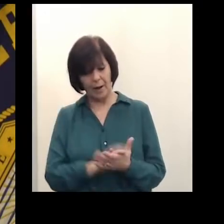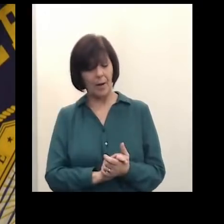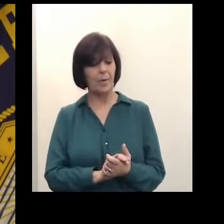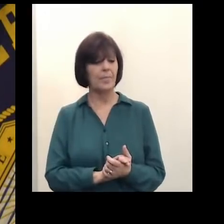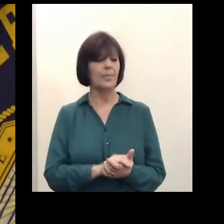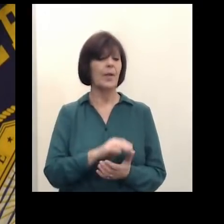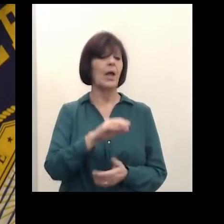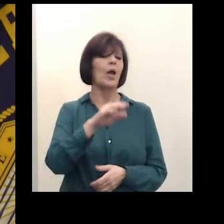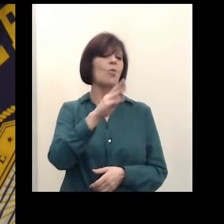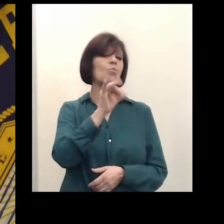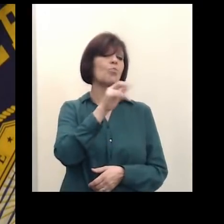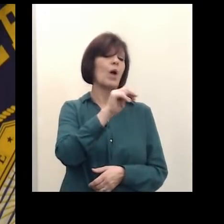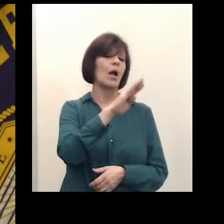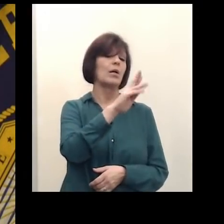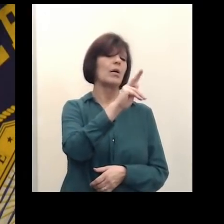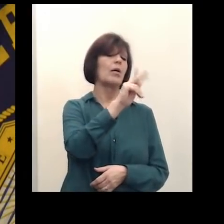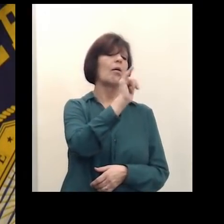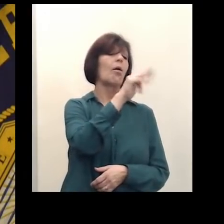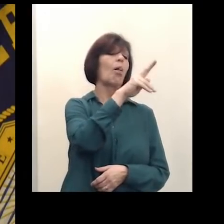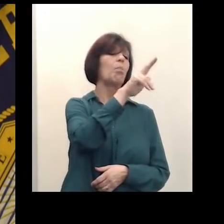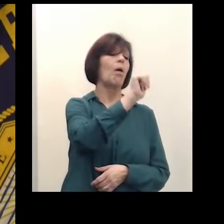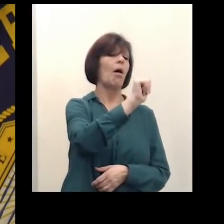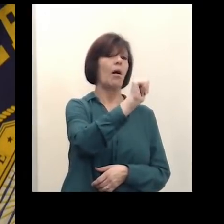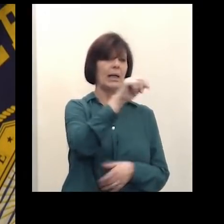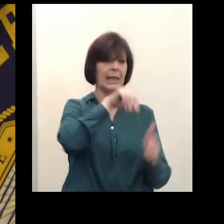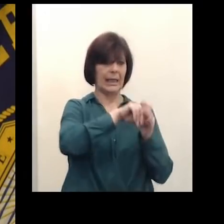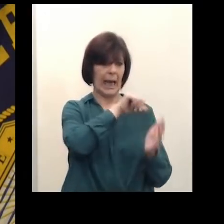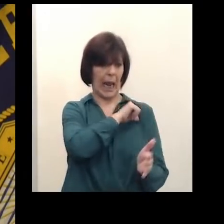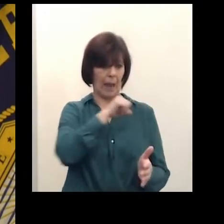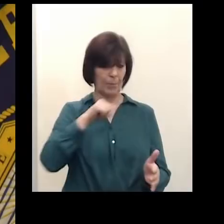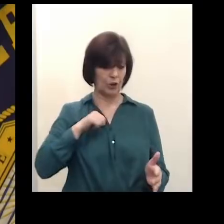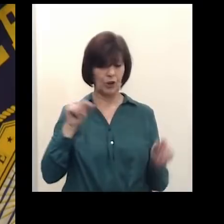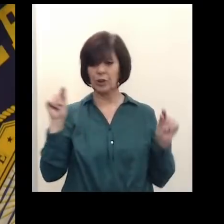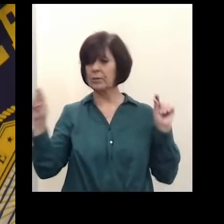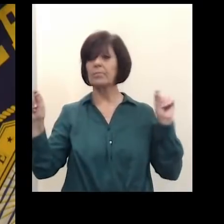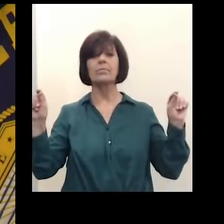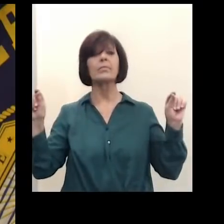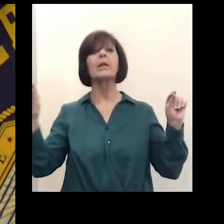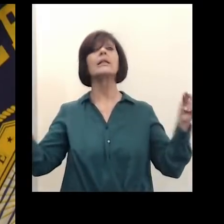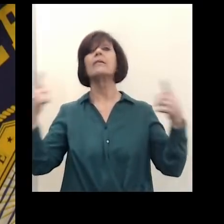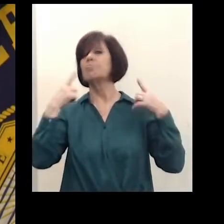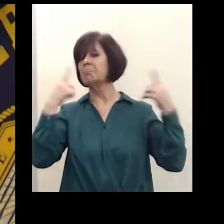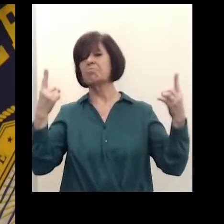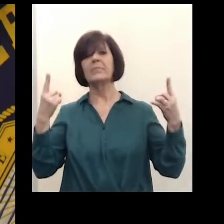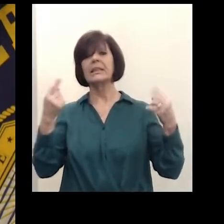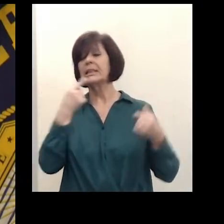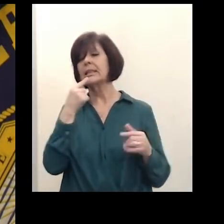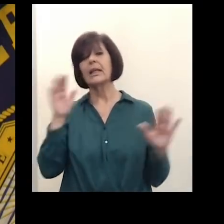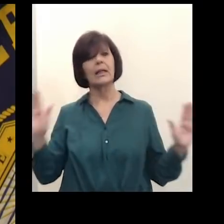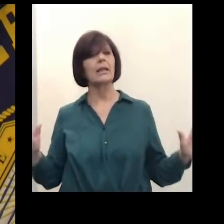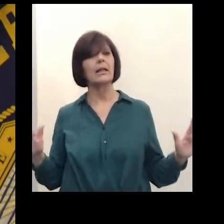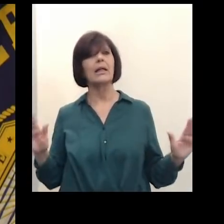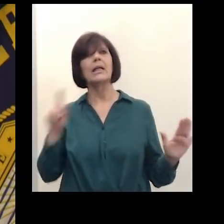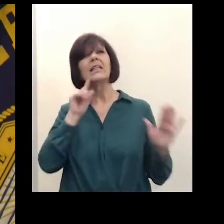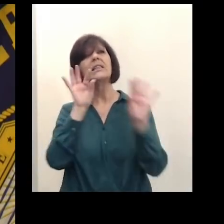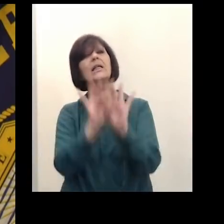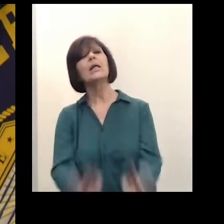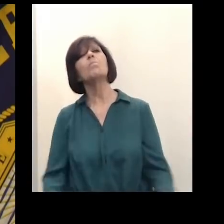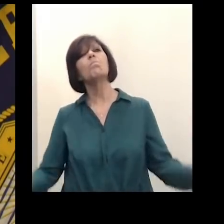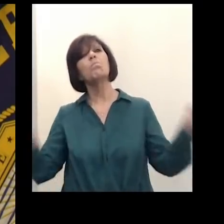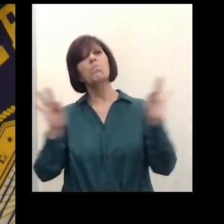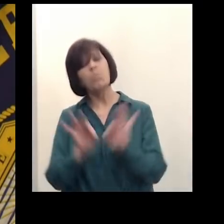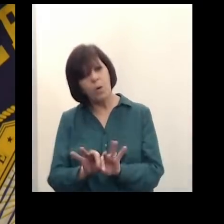town of Amherst, 2 of our largest communities, for coming out in the last few days and saying it is important that we